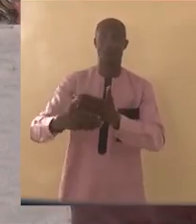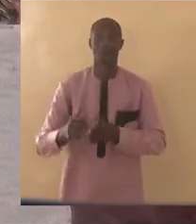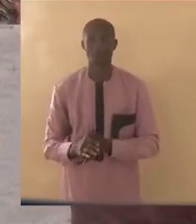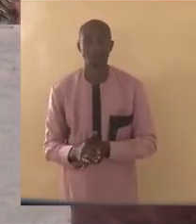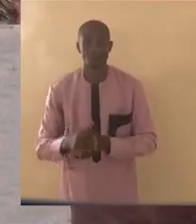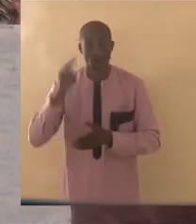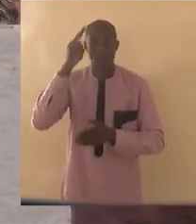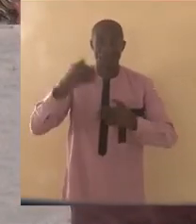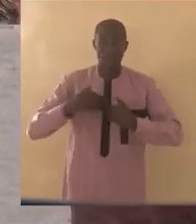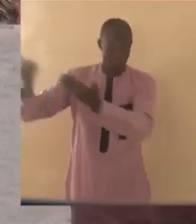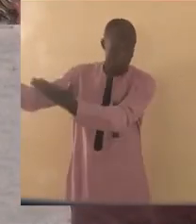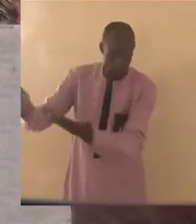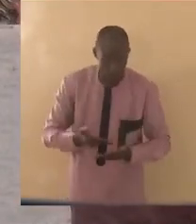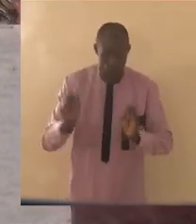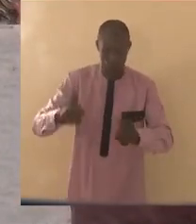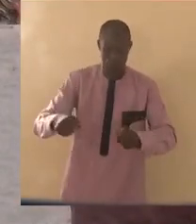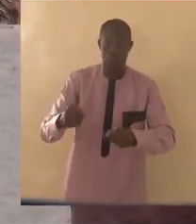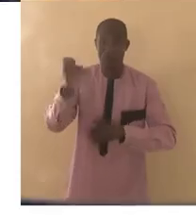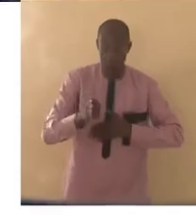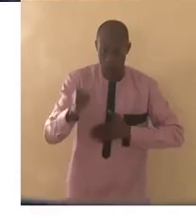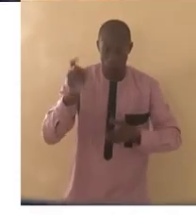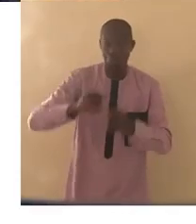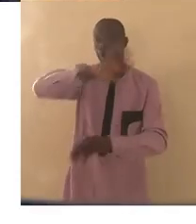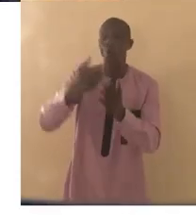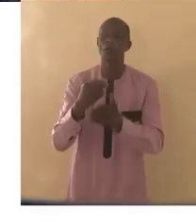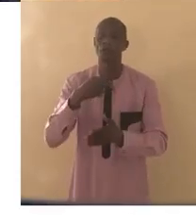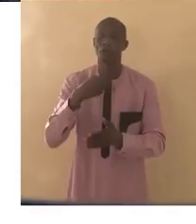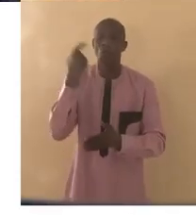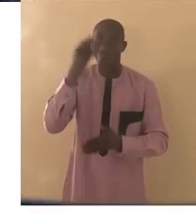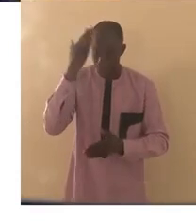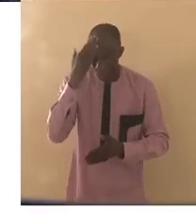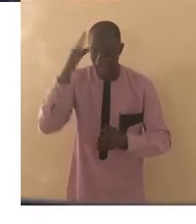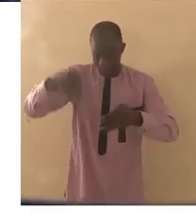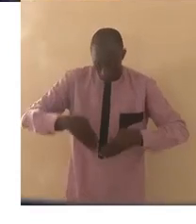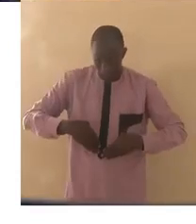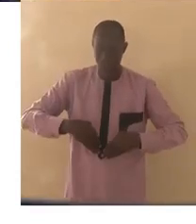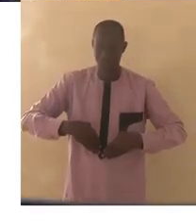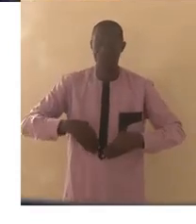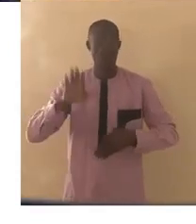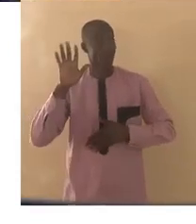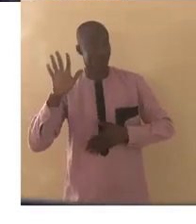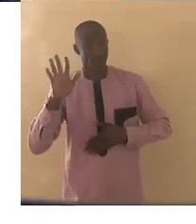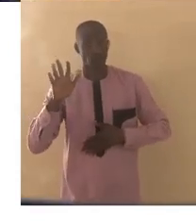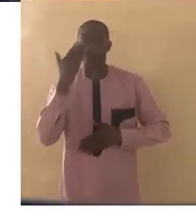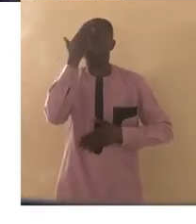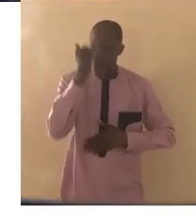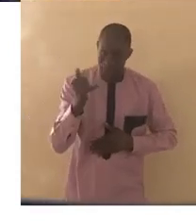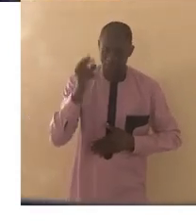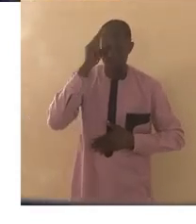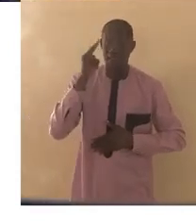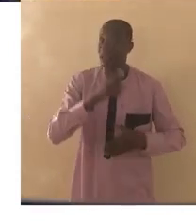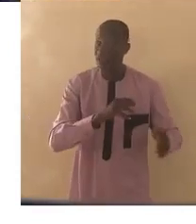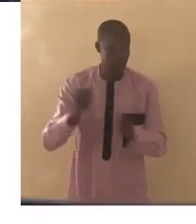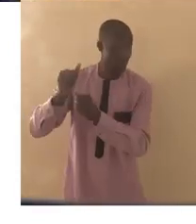Next, he has brought the possibility of eternal life to all who know and accept the Father. Five, while